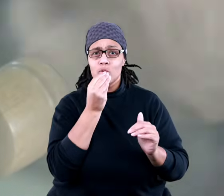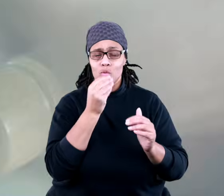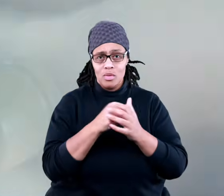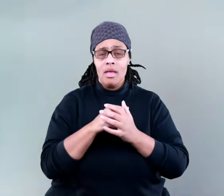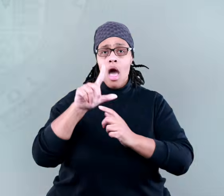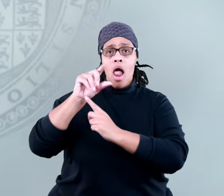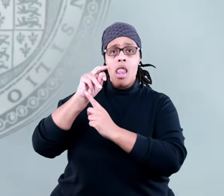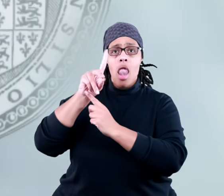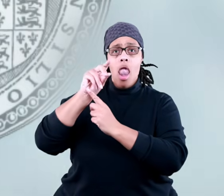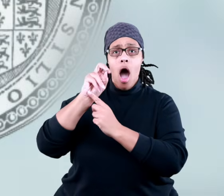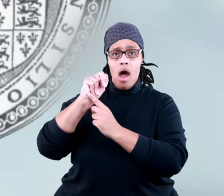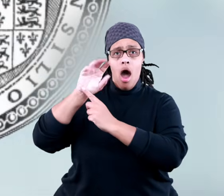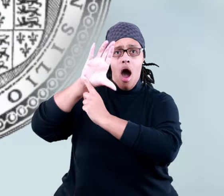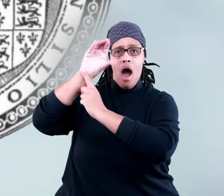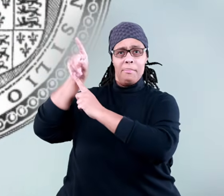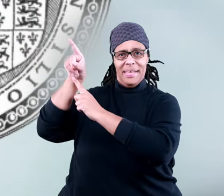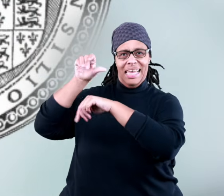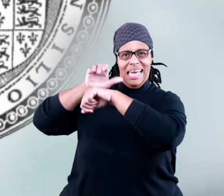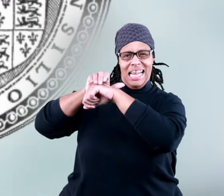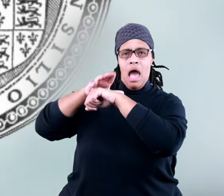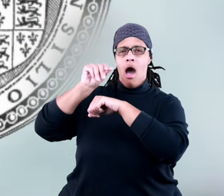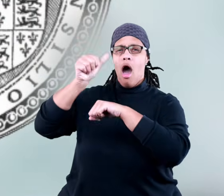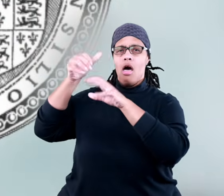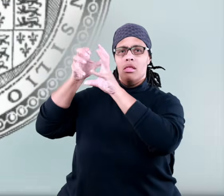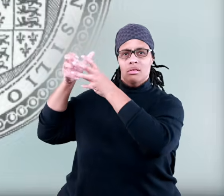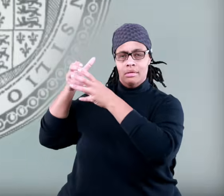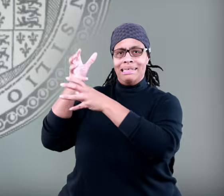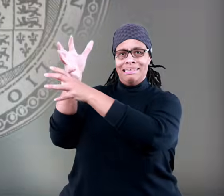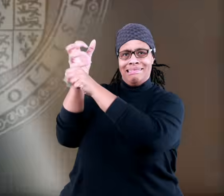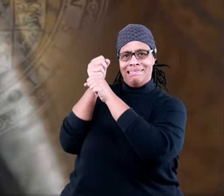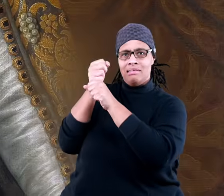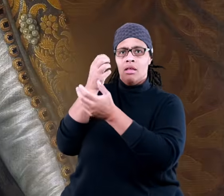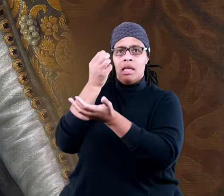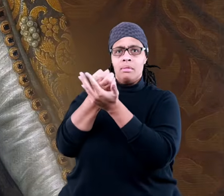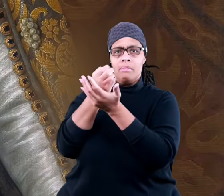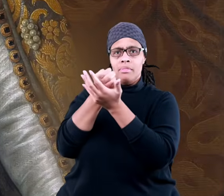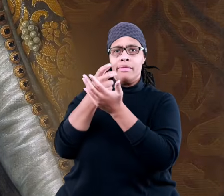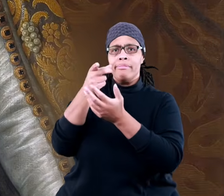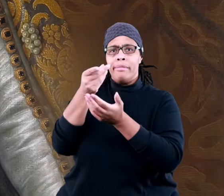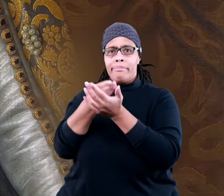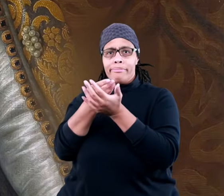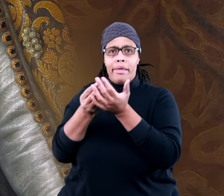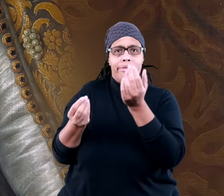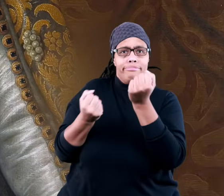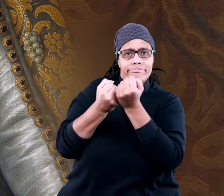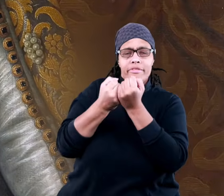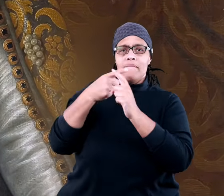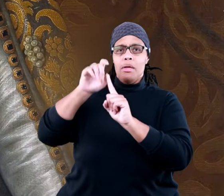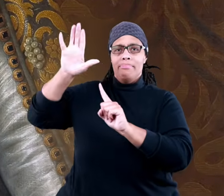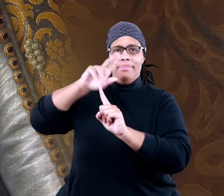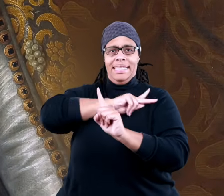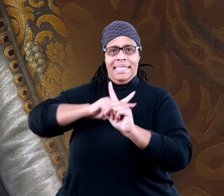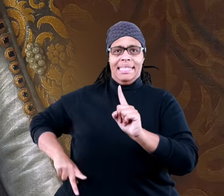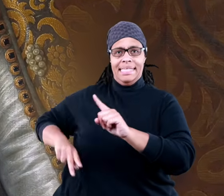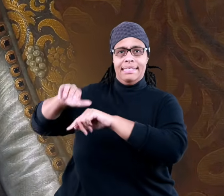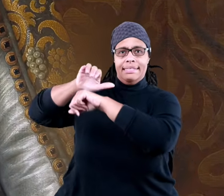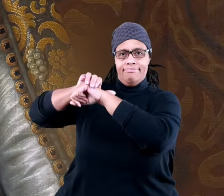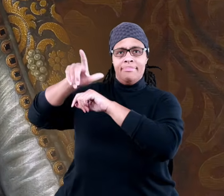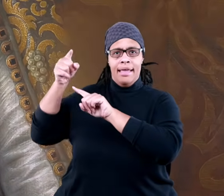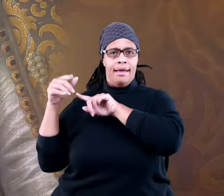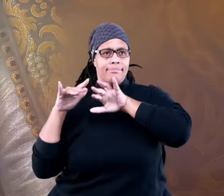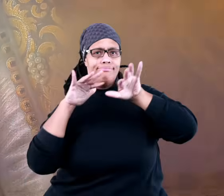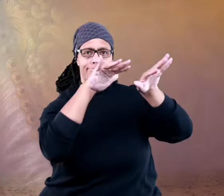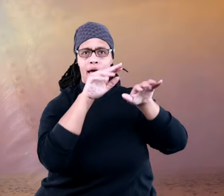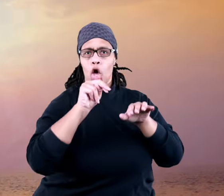The London Company in England and other groups with some financial support from the King of England began to immigrate to North